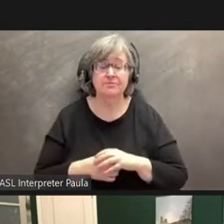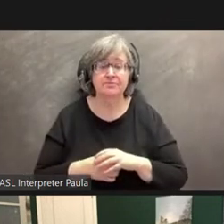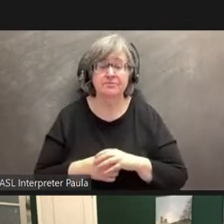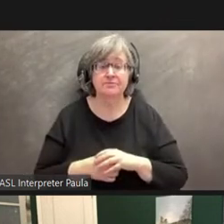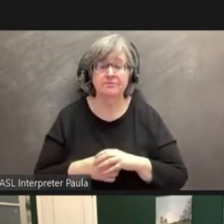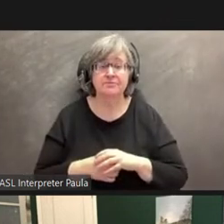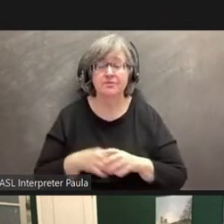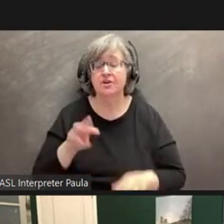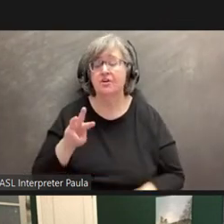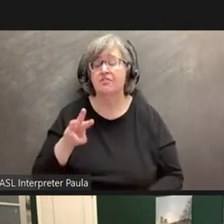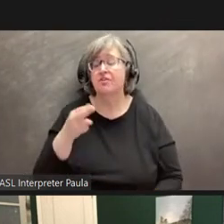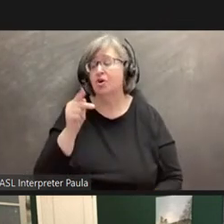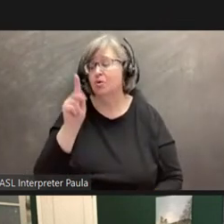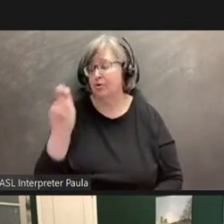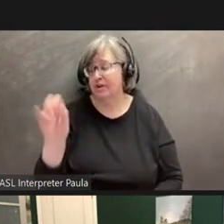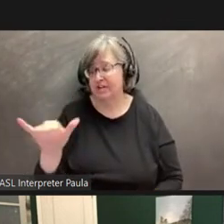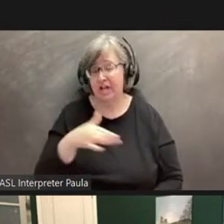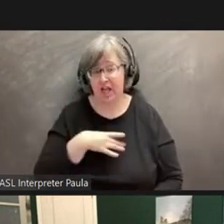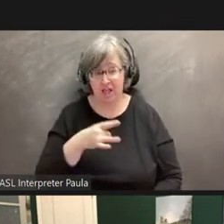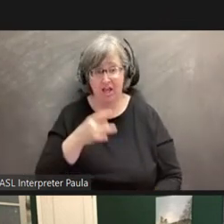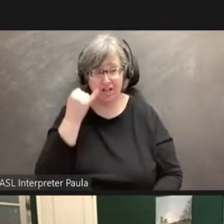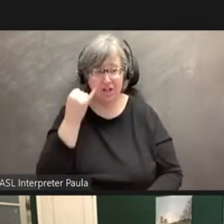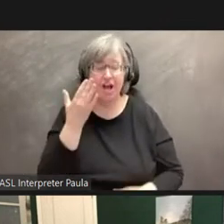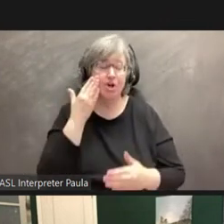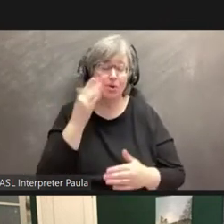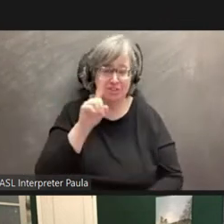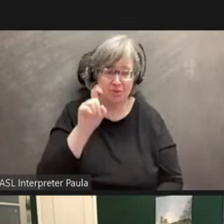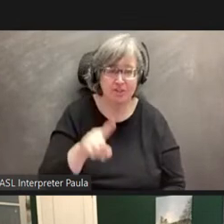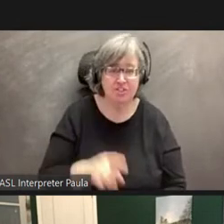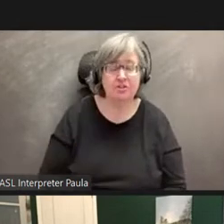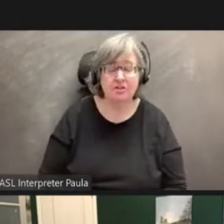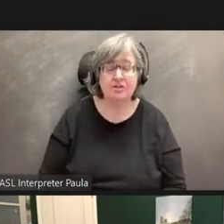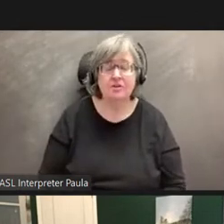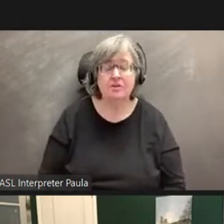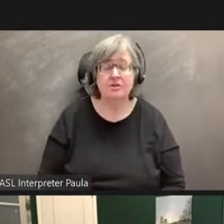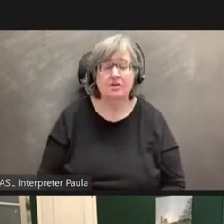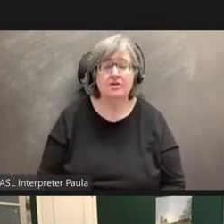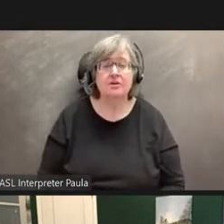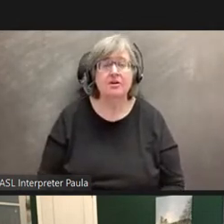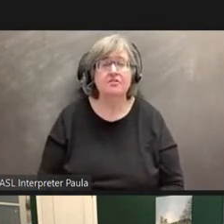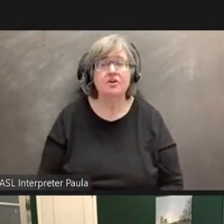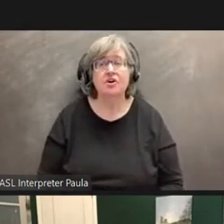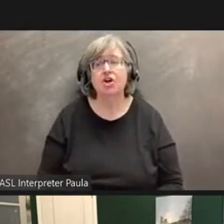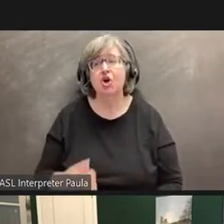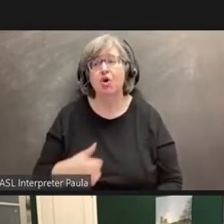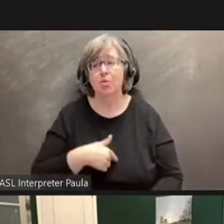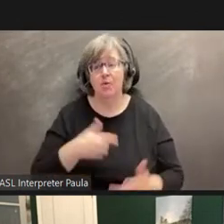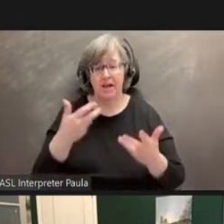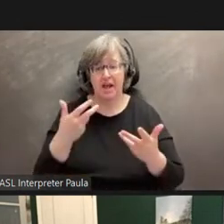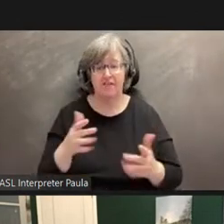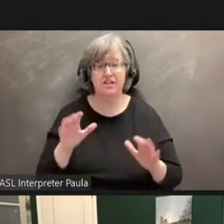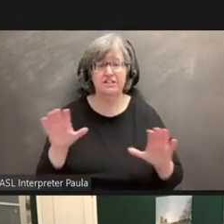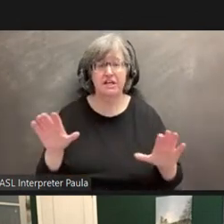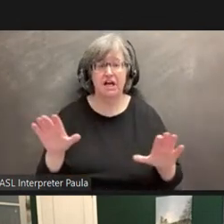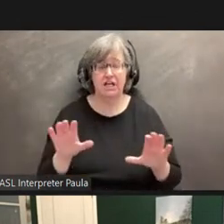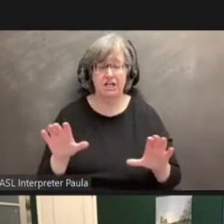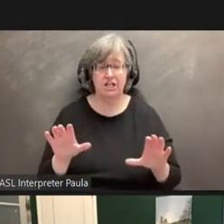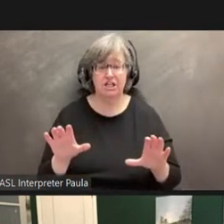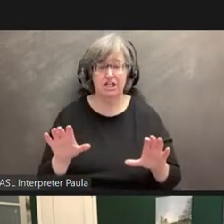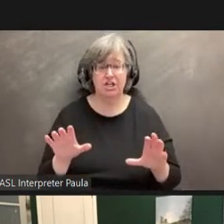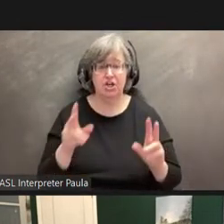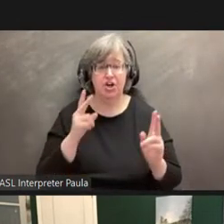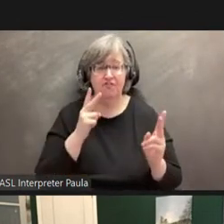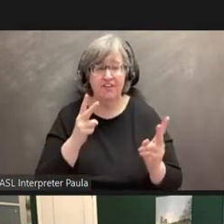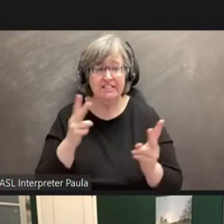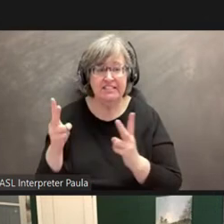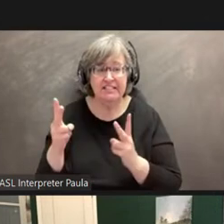Like the idea of, I know it was a question, we have done, visits, if